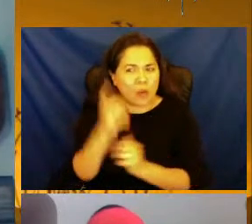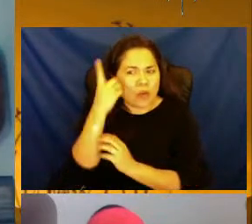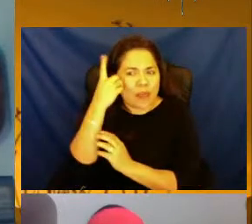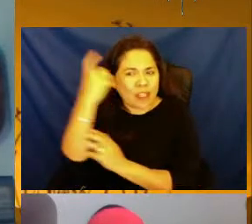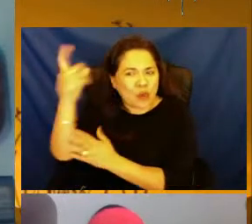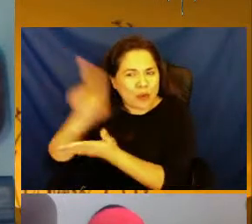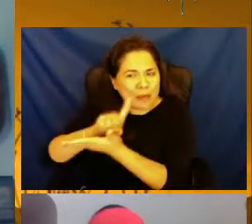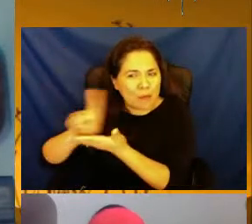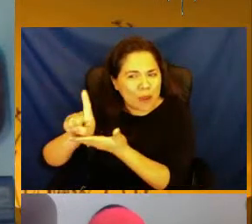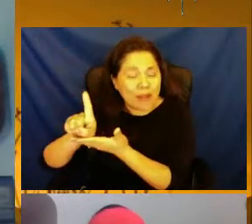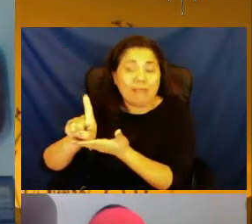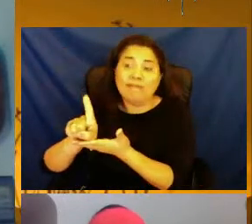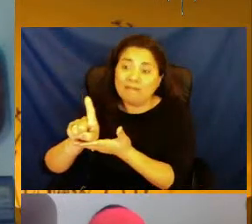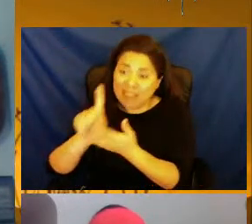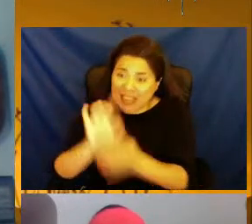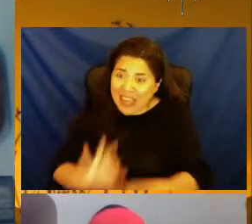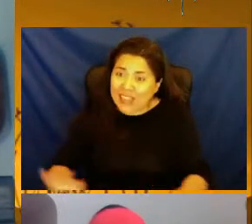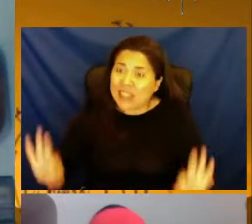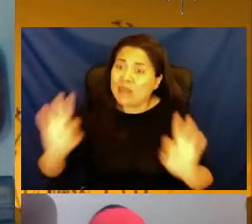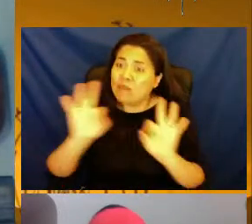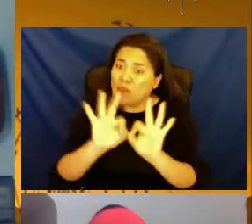really important to